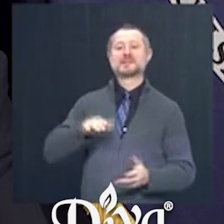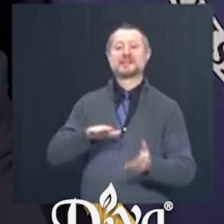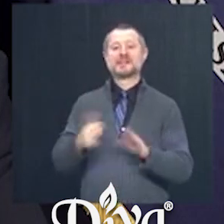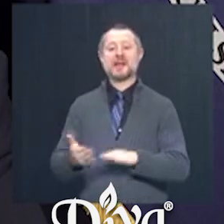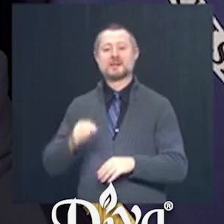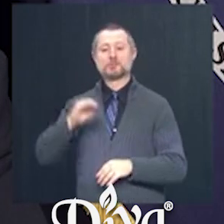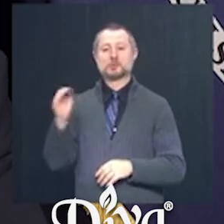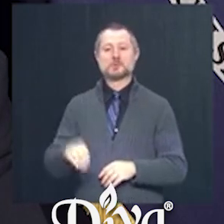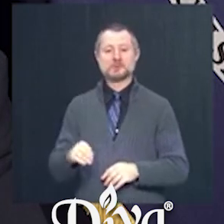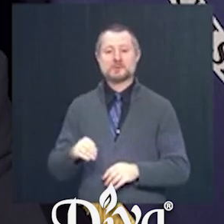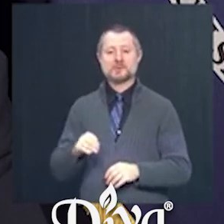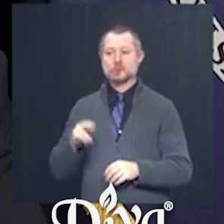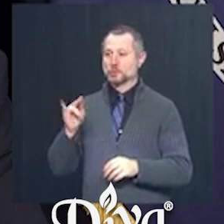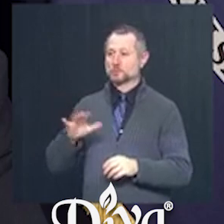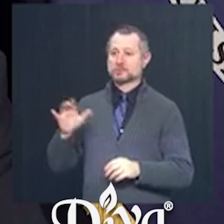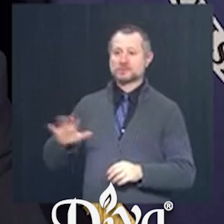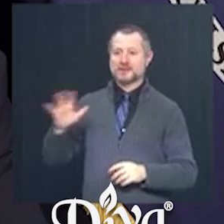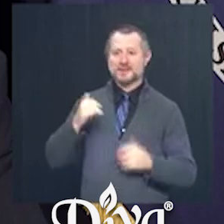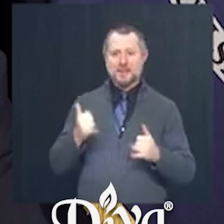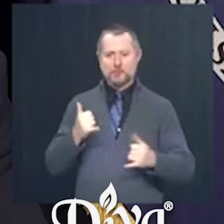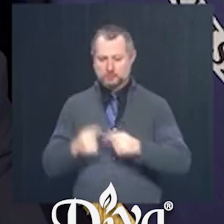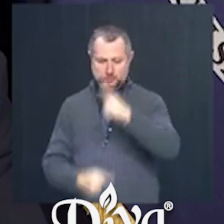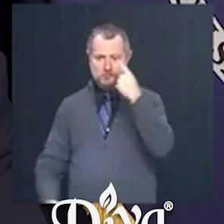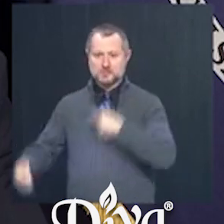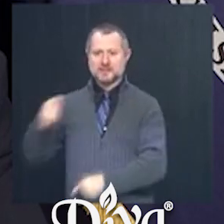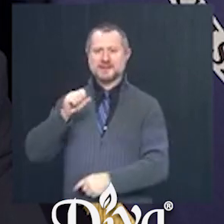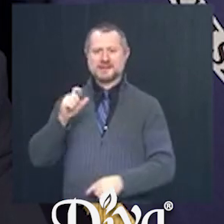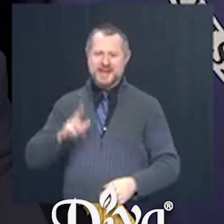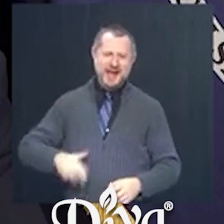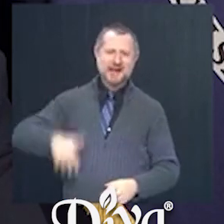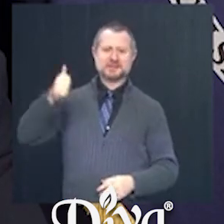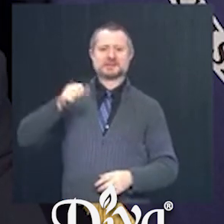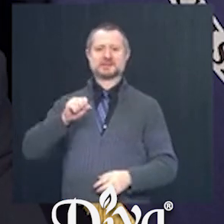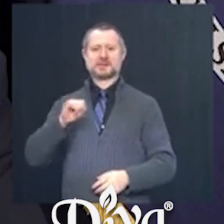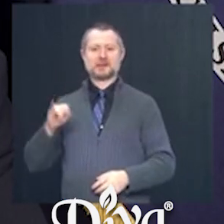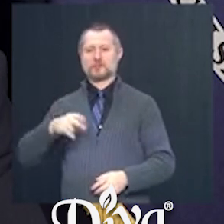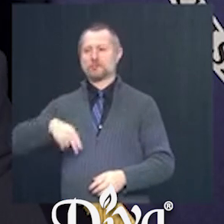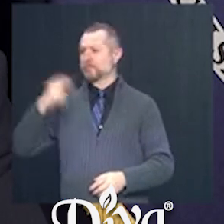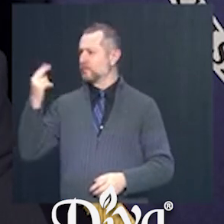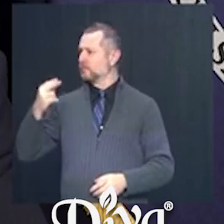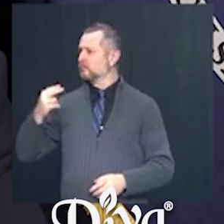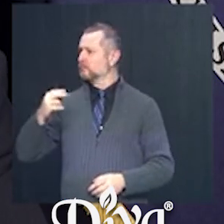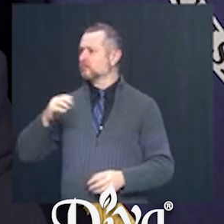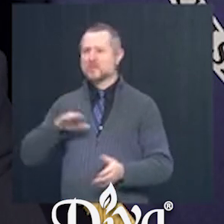city to the highest death rate in the city.